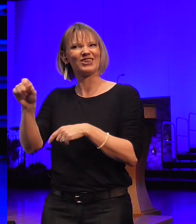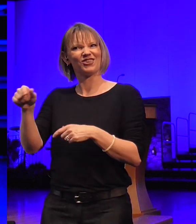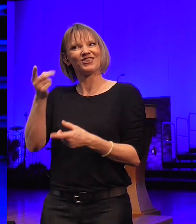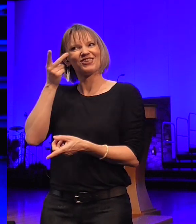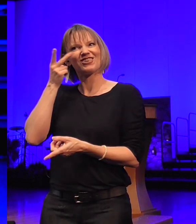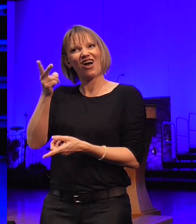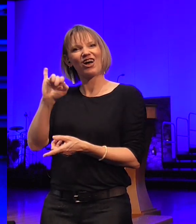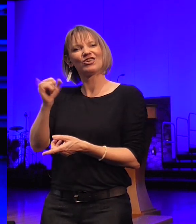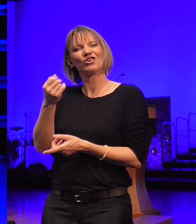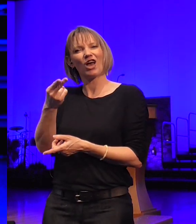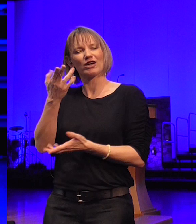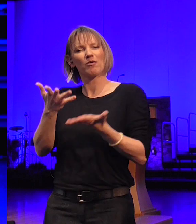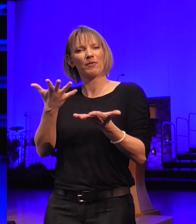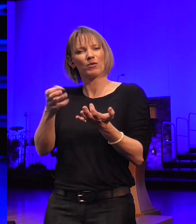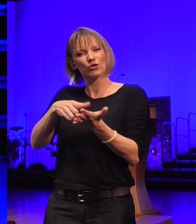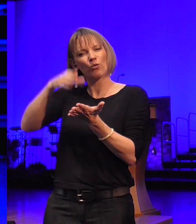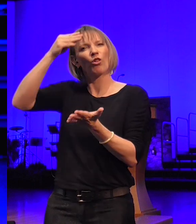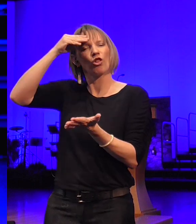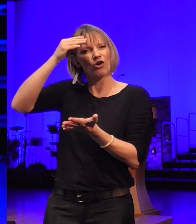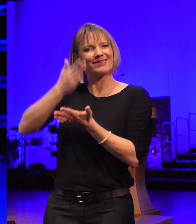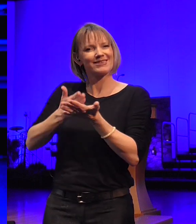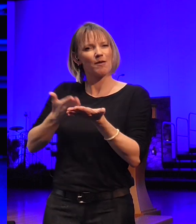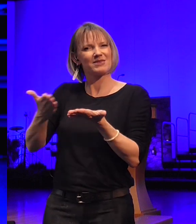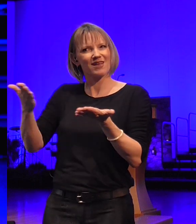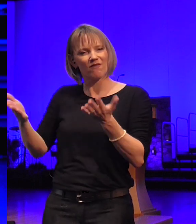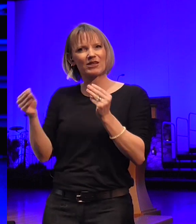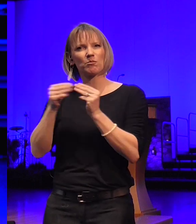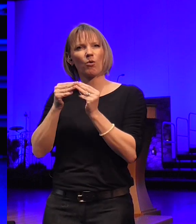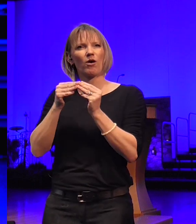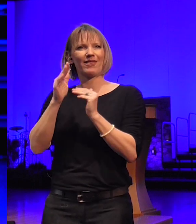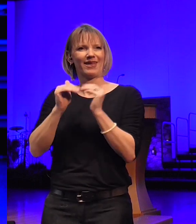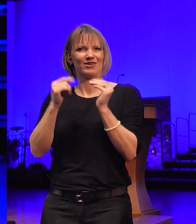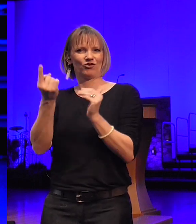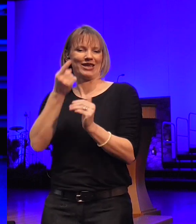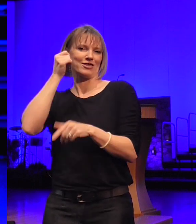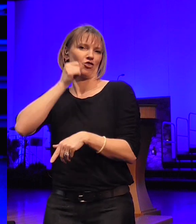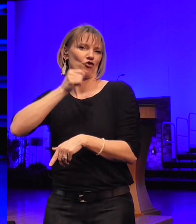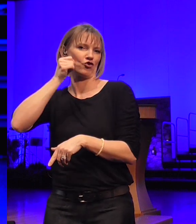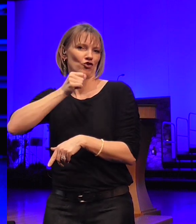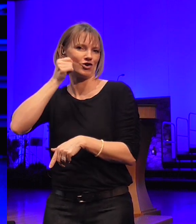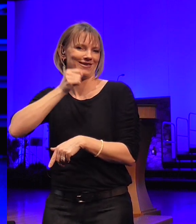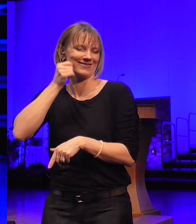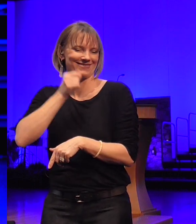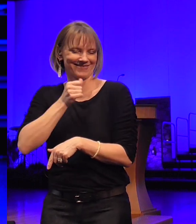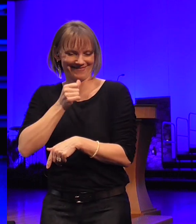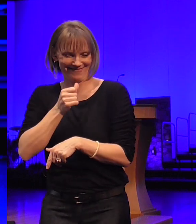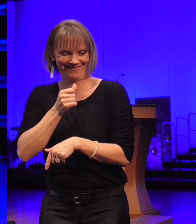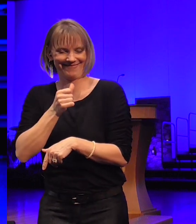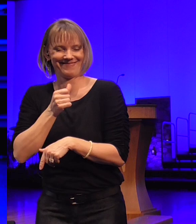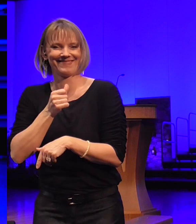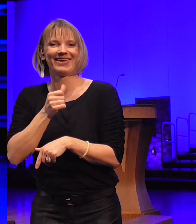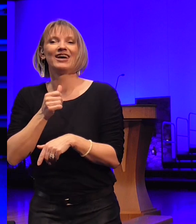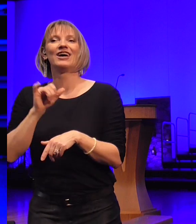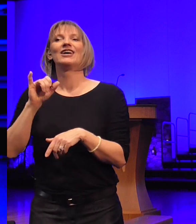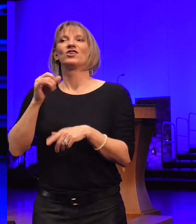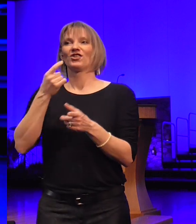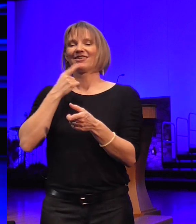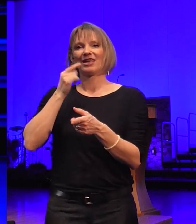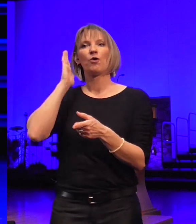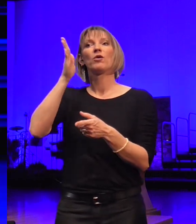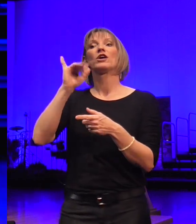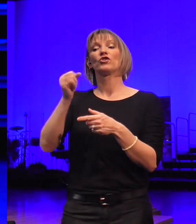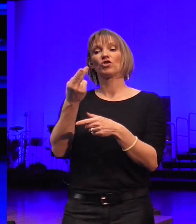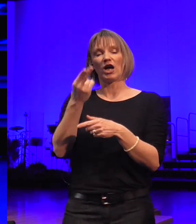saw, Josh probably wants to learn some of this stuff. It is more about than just the girls. And she said, Josh is going to make the